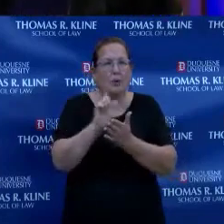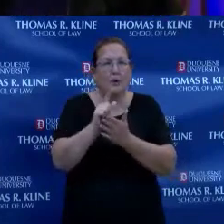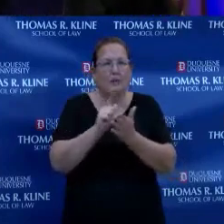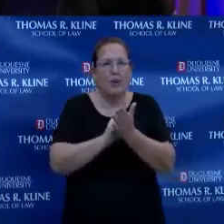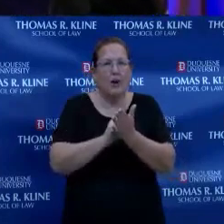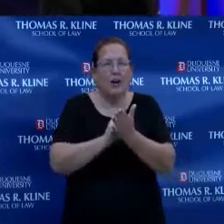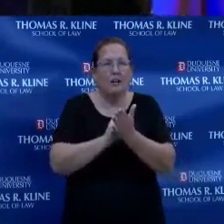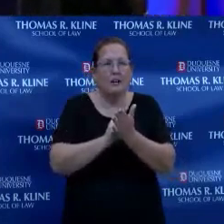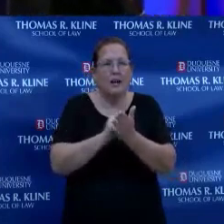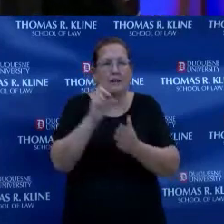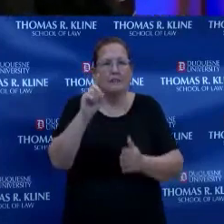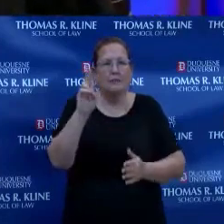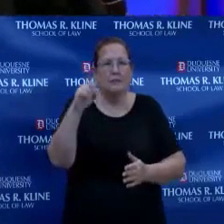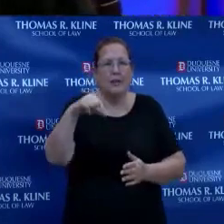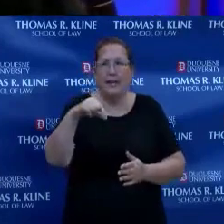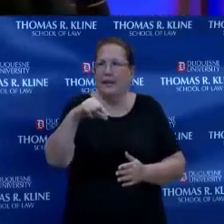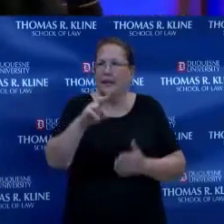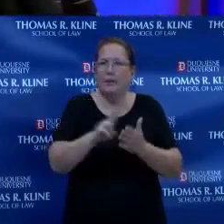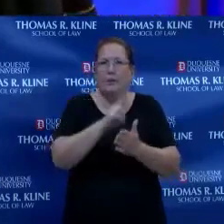forward?